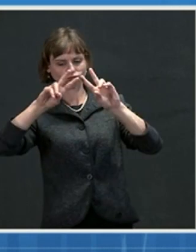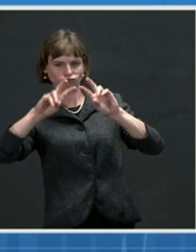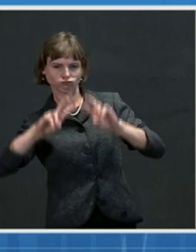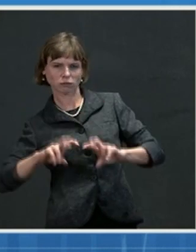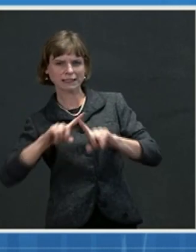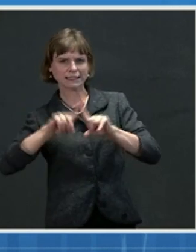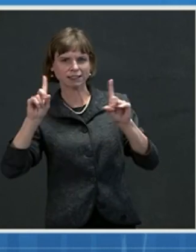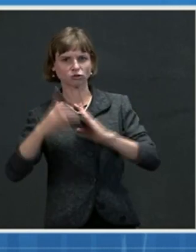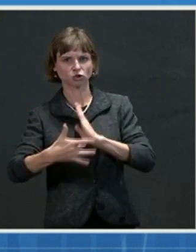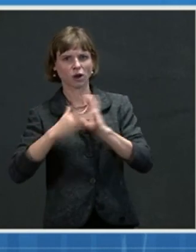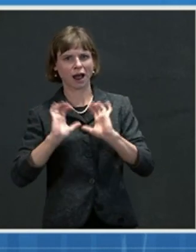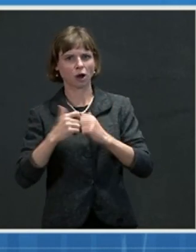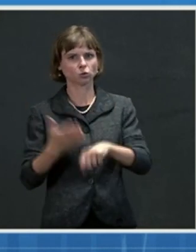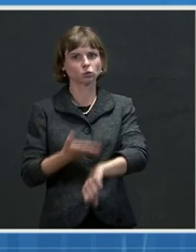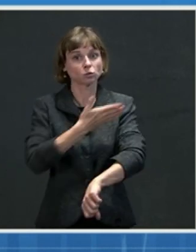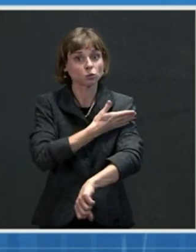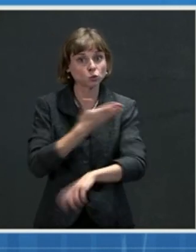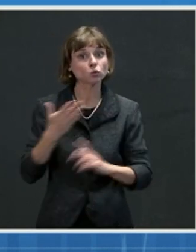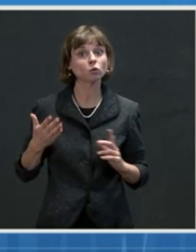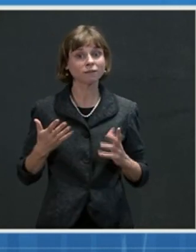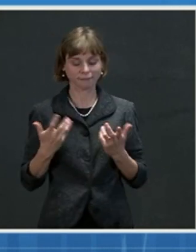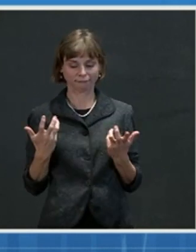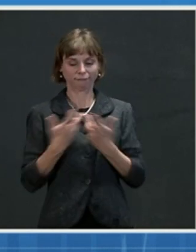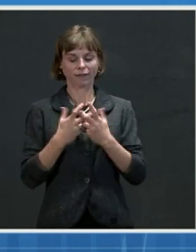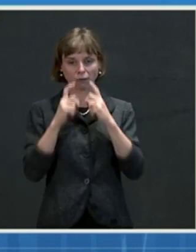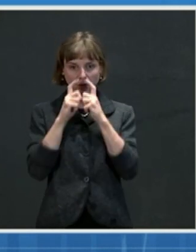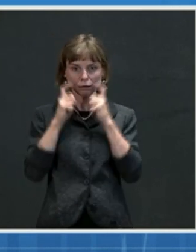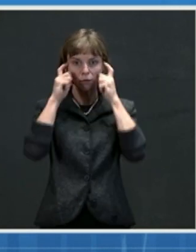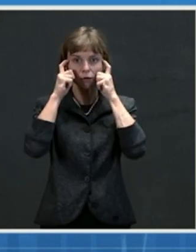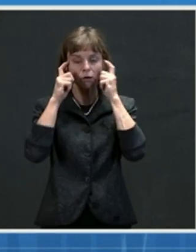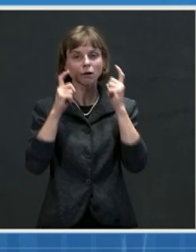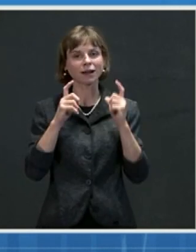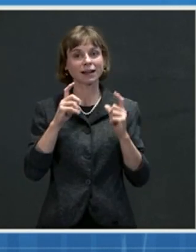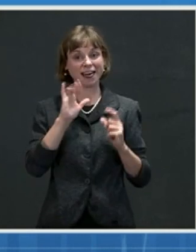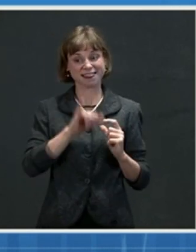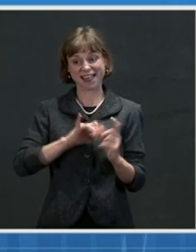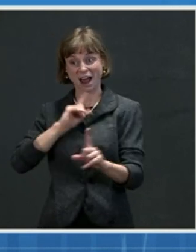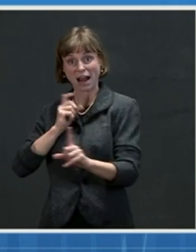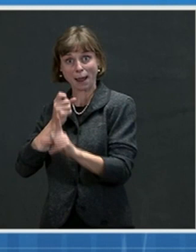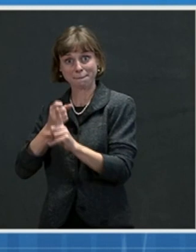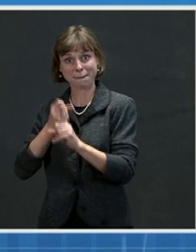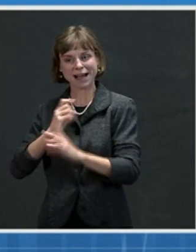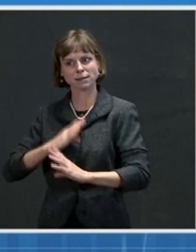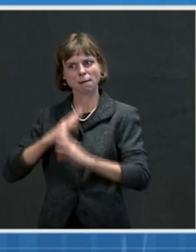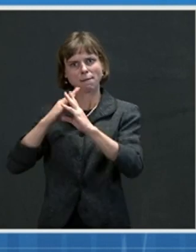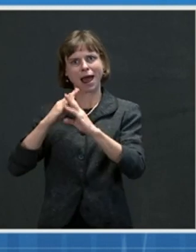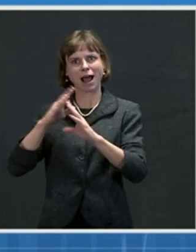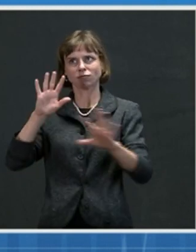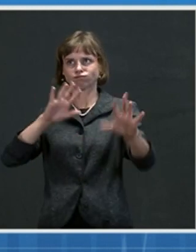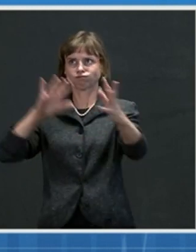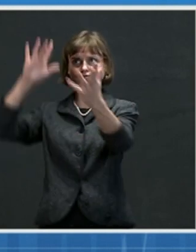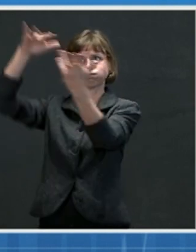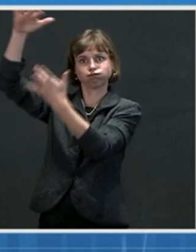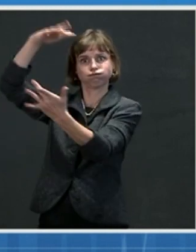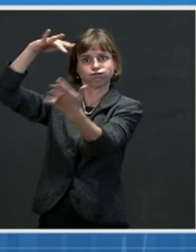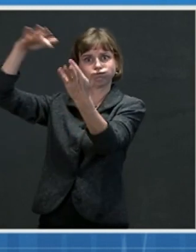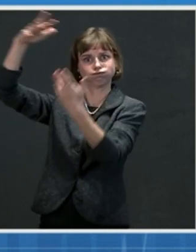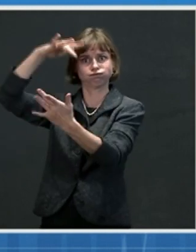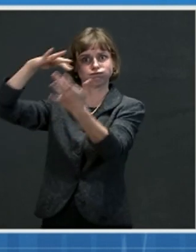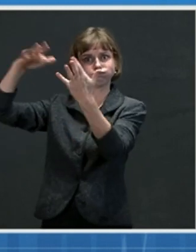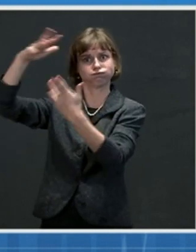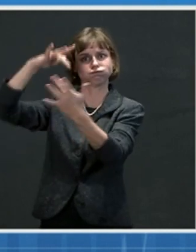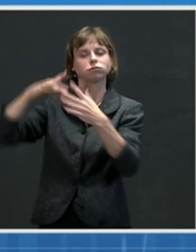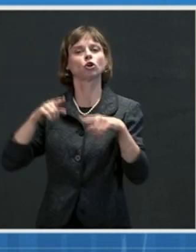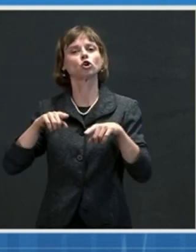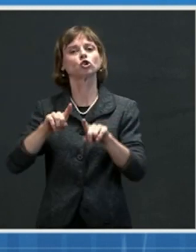improve the fit of masks impacts a mask's ability to block aerosolized particles emitted during a simulated